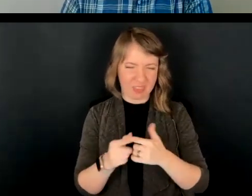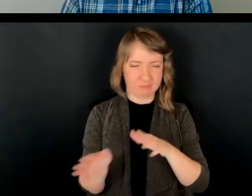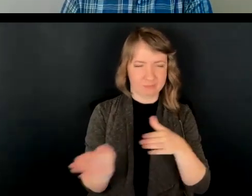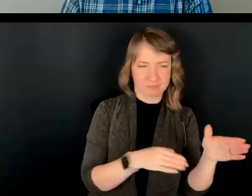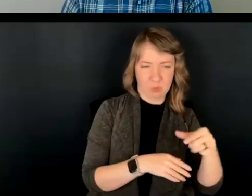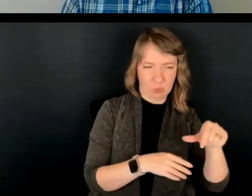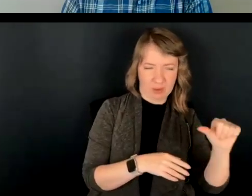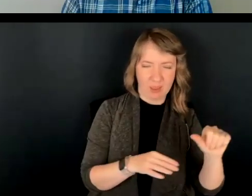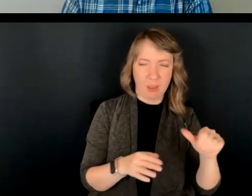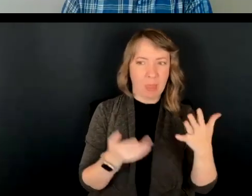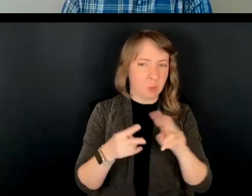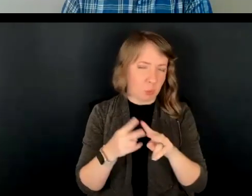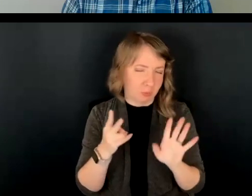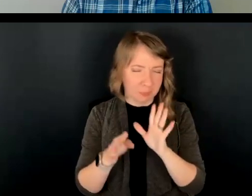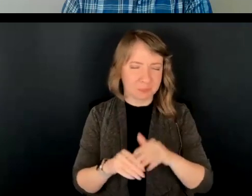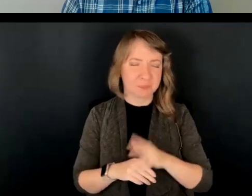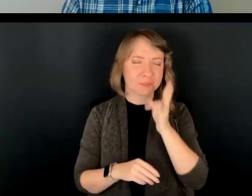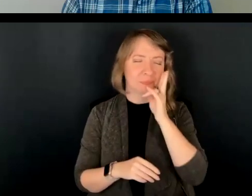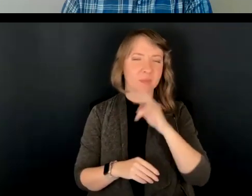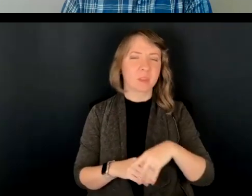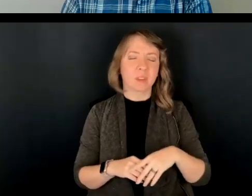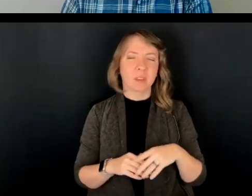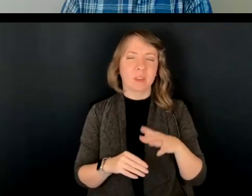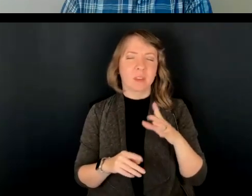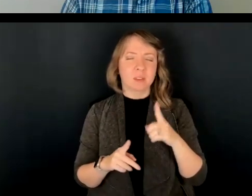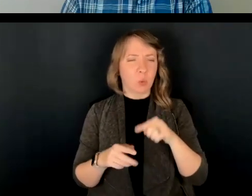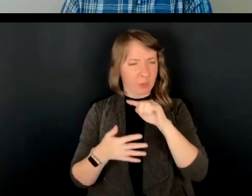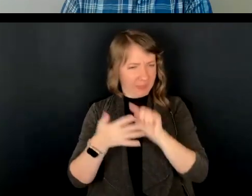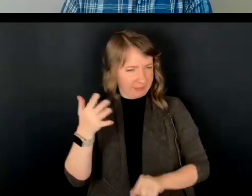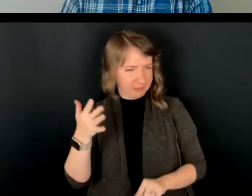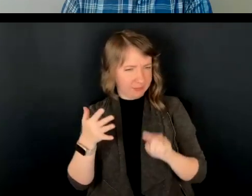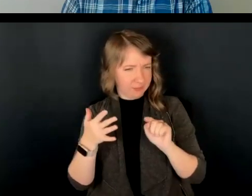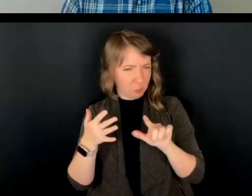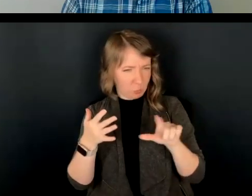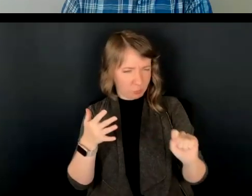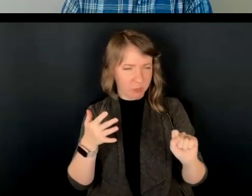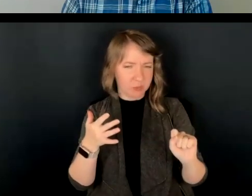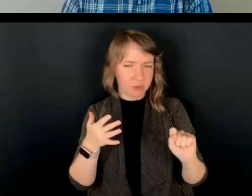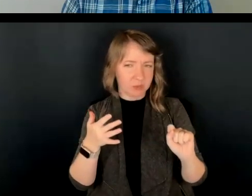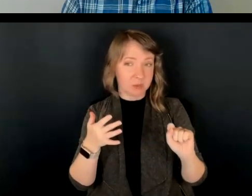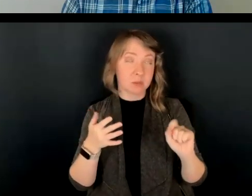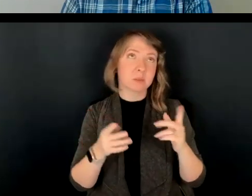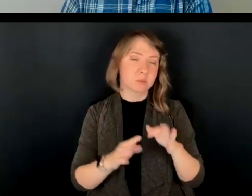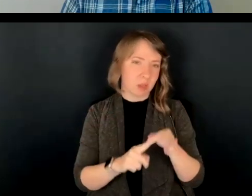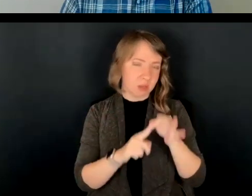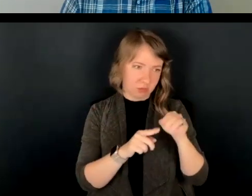two. But in terms of the fact that these tools, especially on the agreement side of